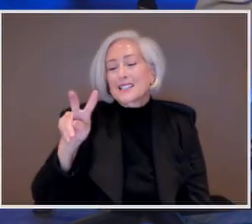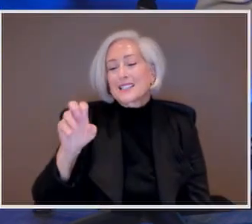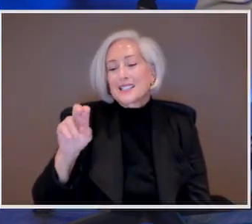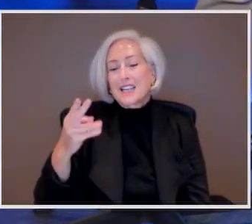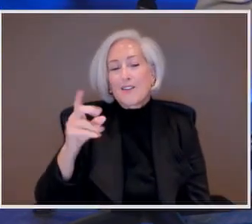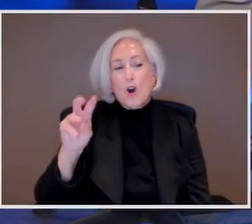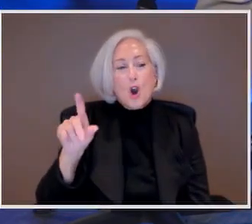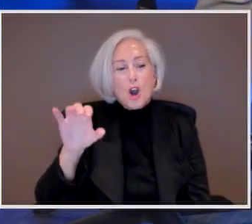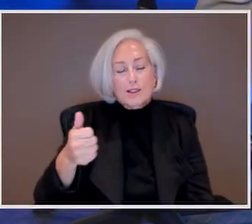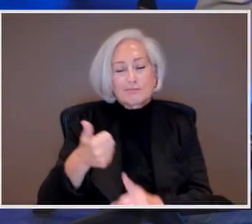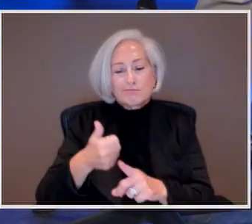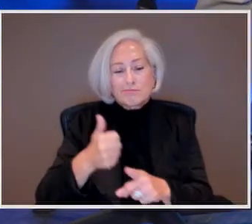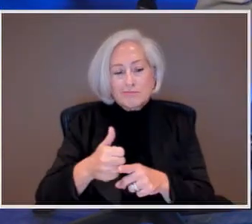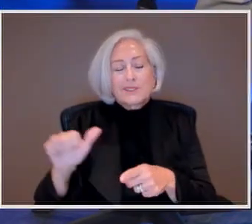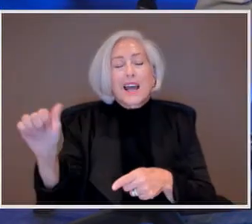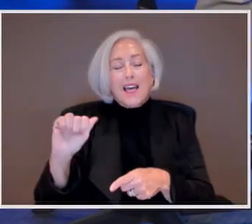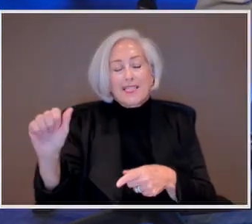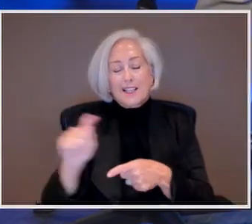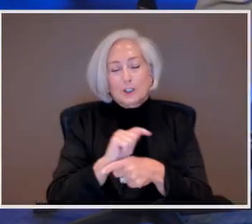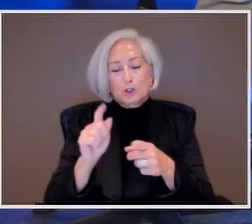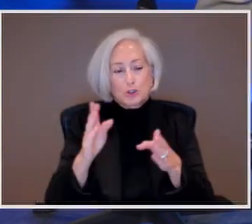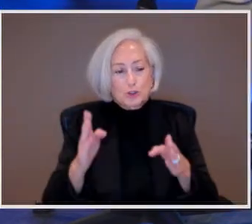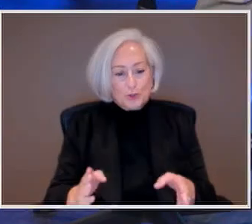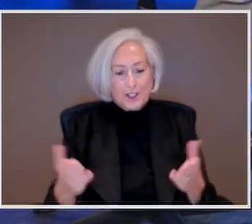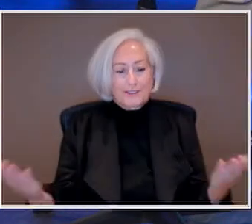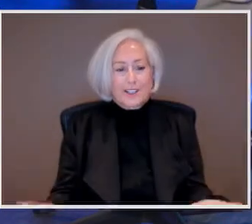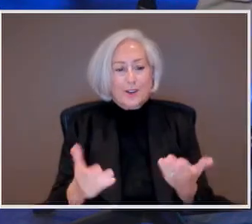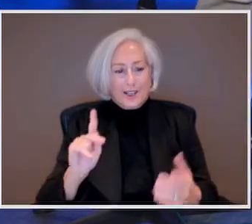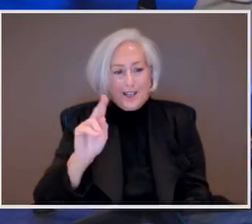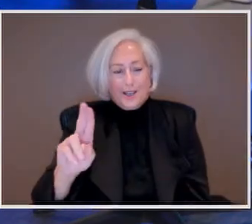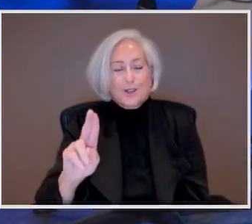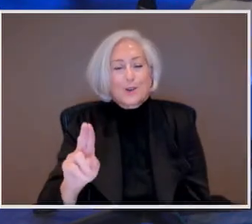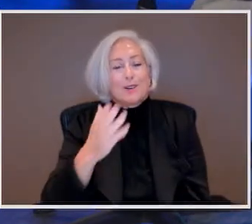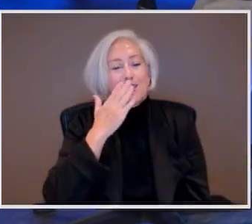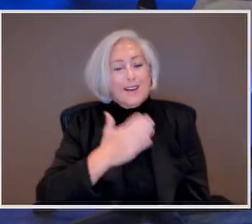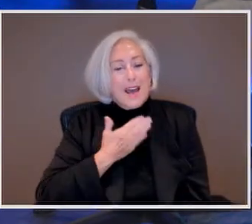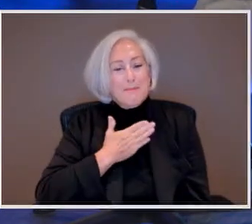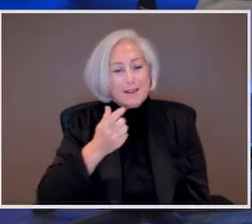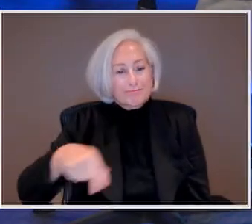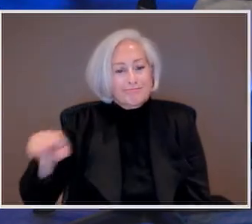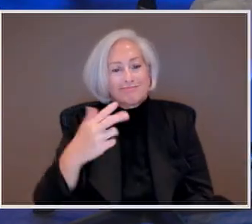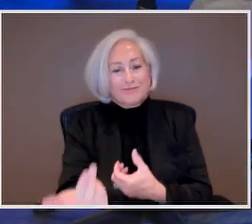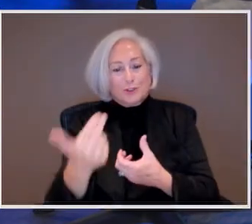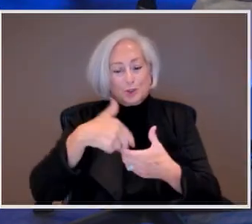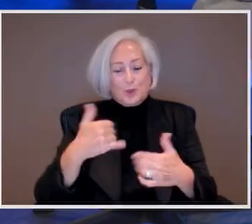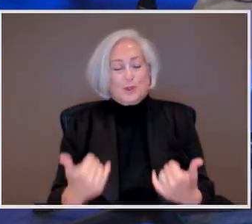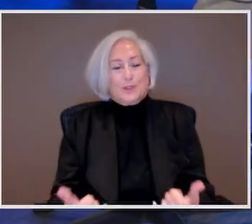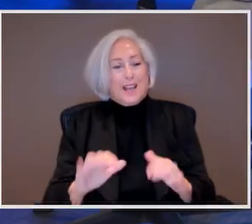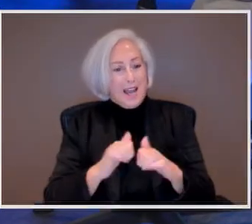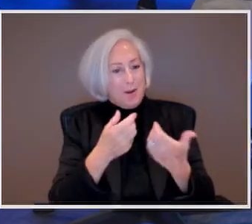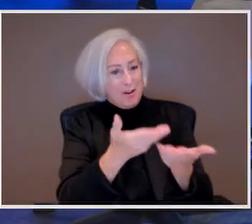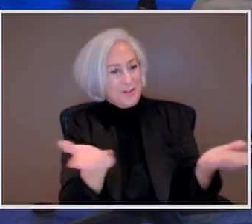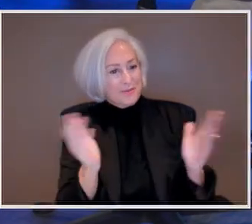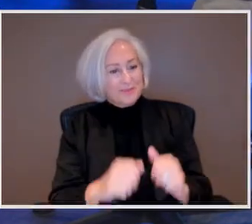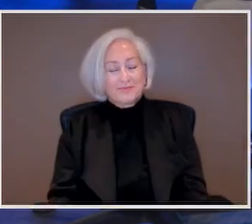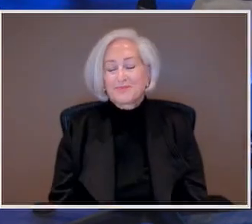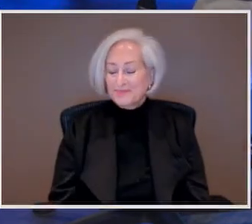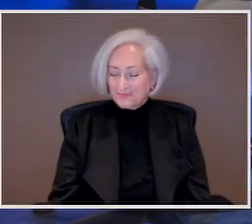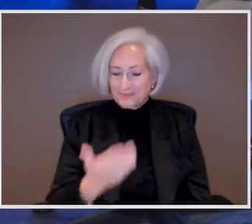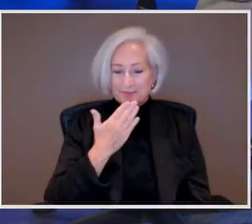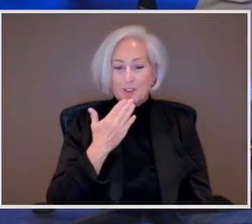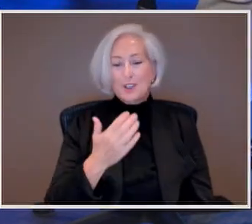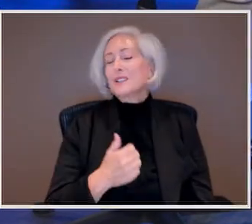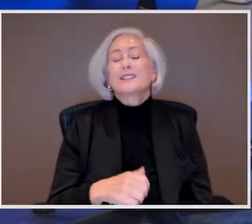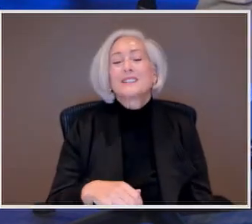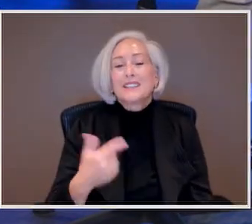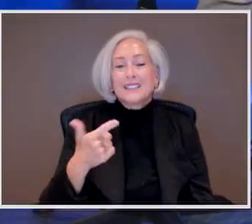trainer with the University of Kansas Health System. So glad to have everyone here doing well this morning. How's everyone doing? Good. Thank you. Gage,